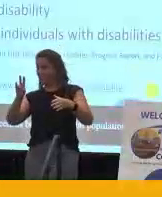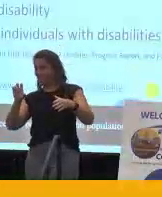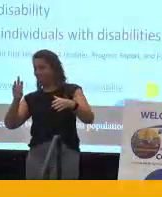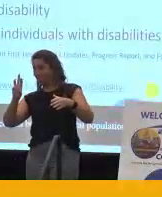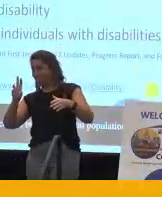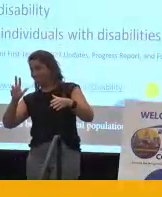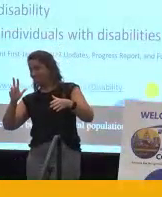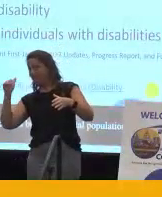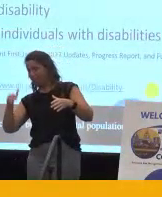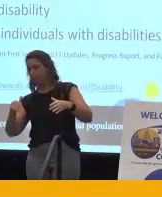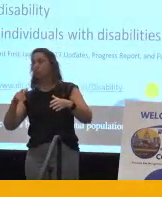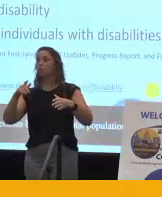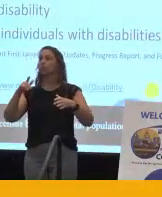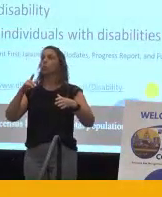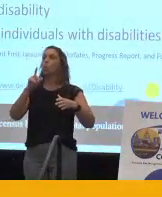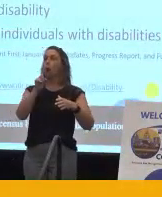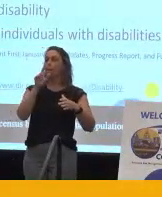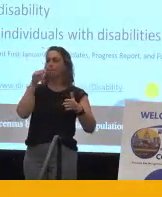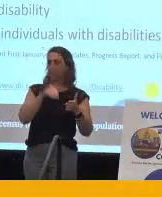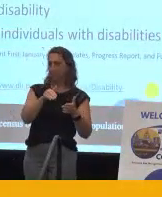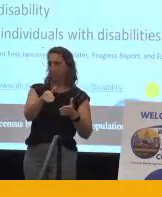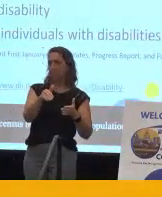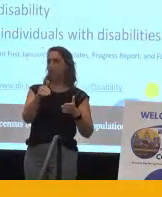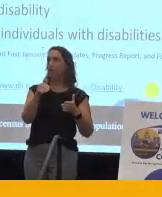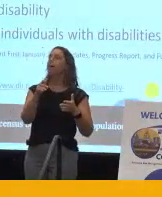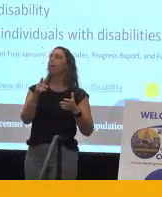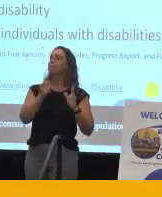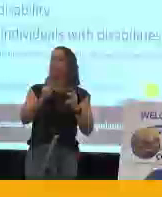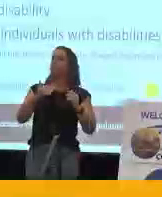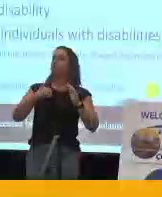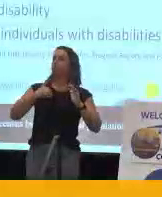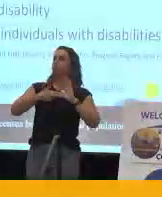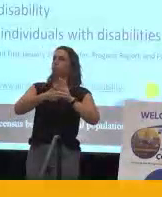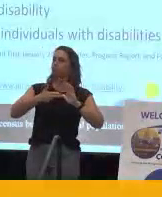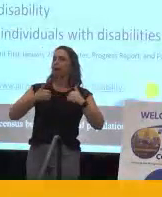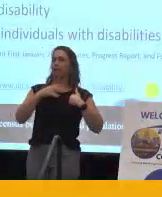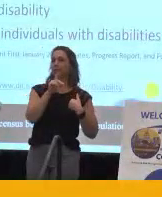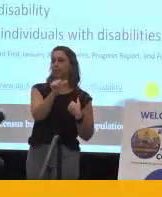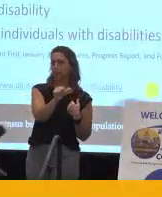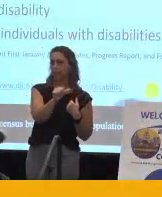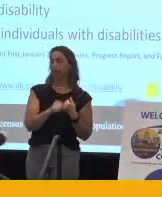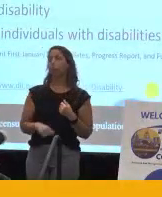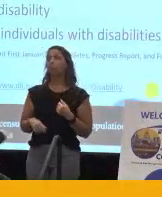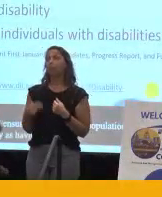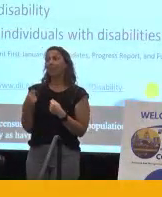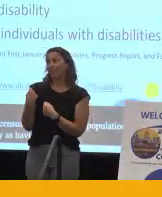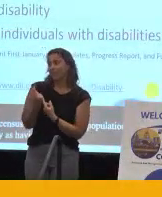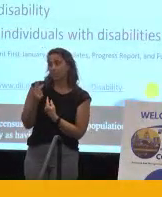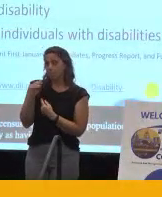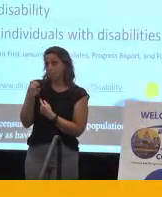1,767,000 of them are individuals who identify as having a disability. As of March 31st,